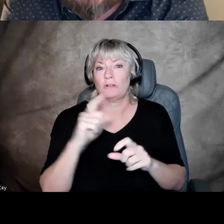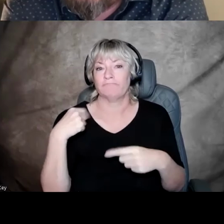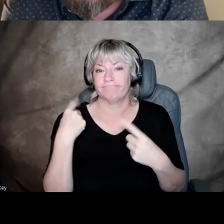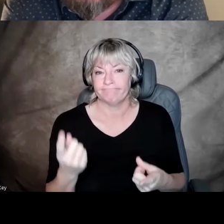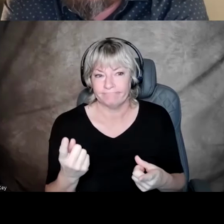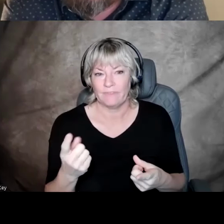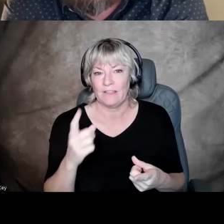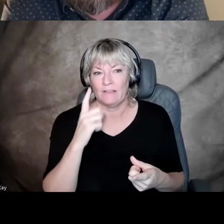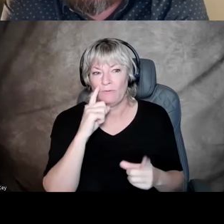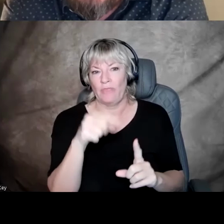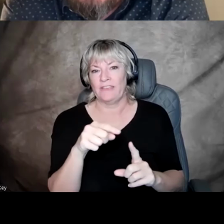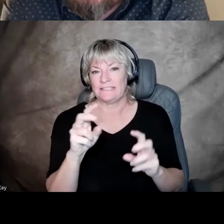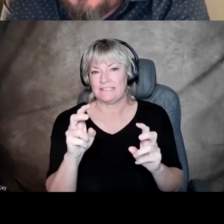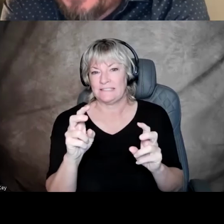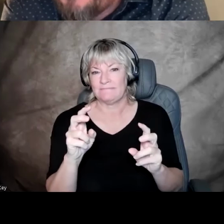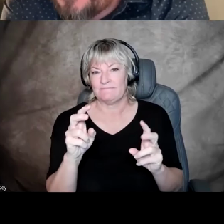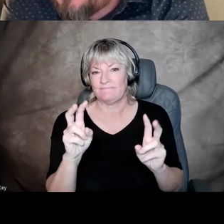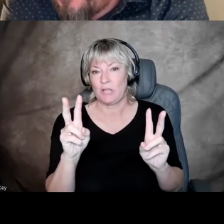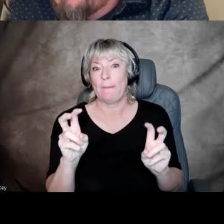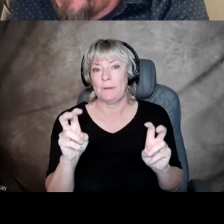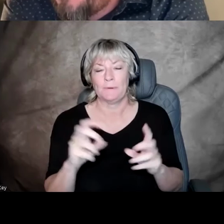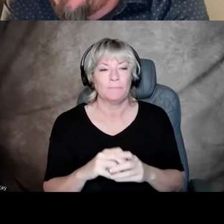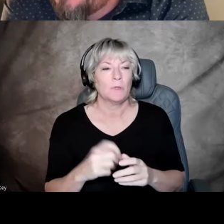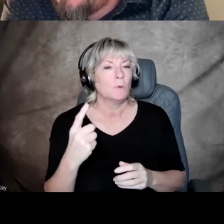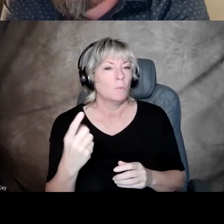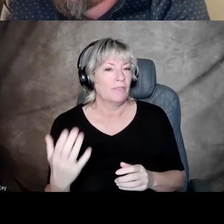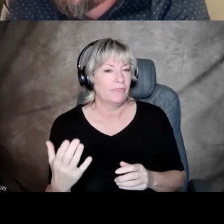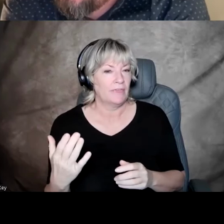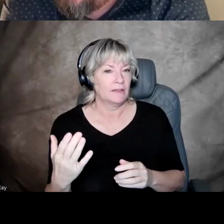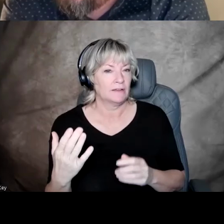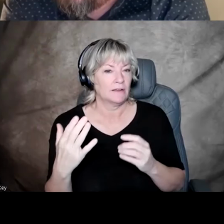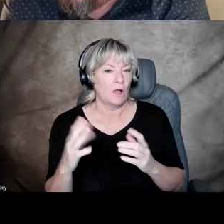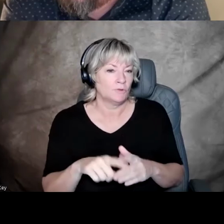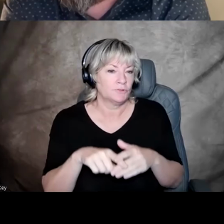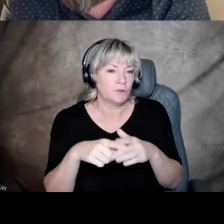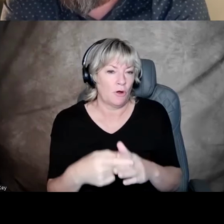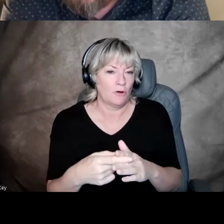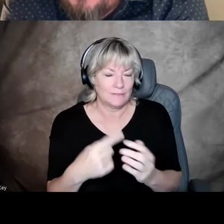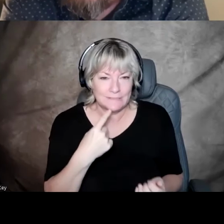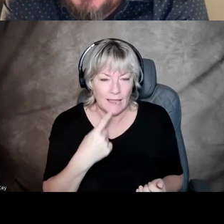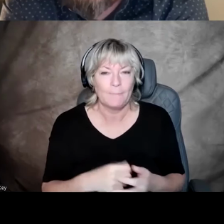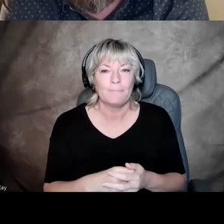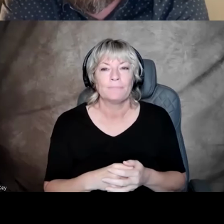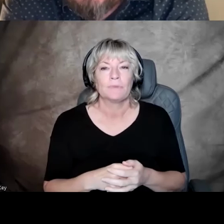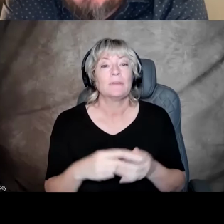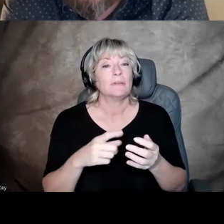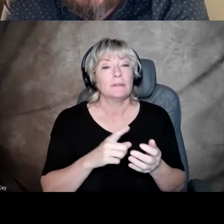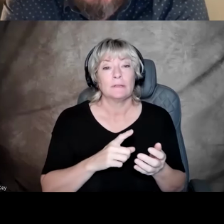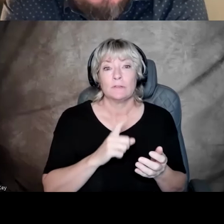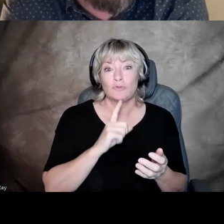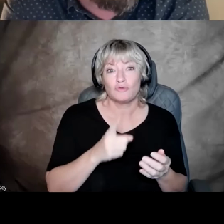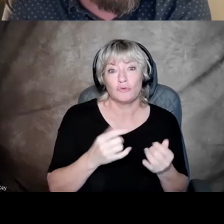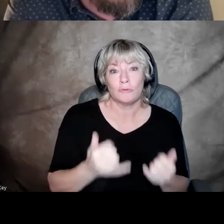this particular issue. And I think the one thing I would just start with is it is true now, and it will continue